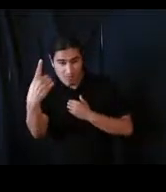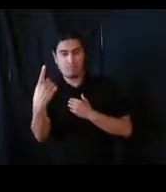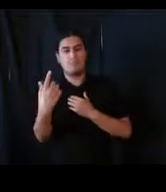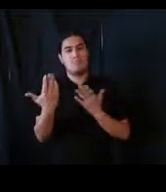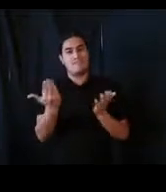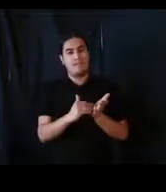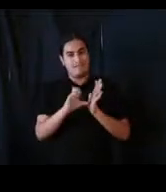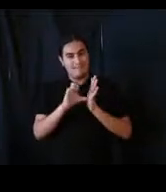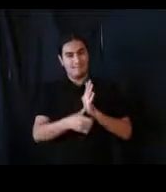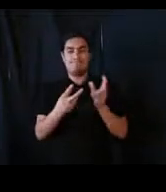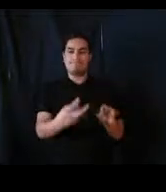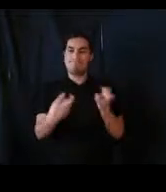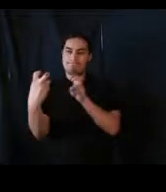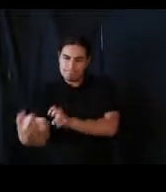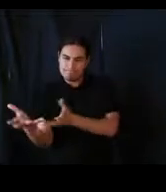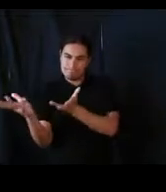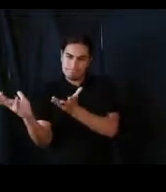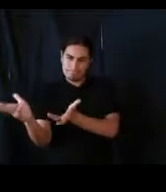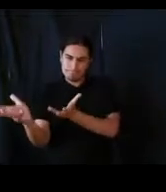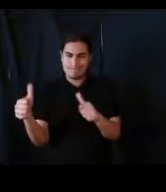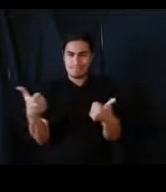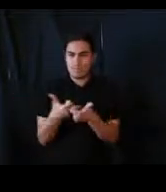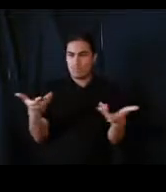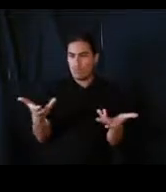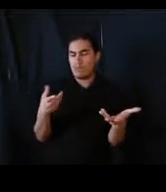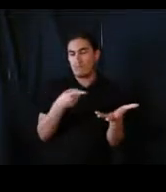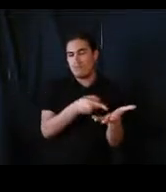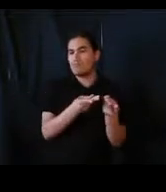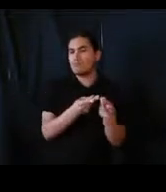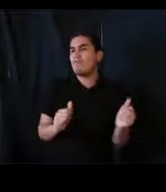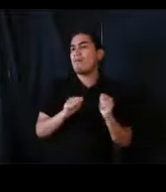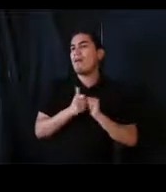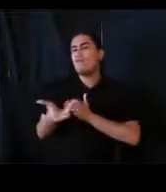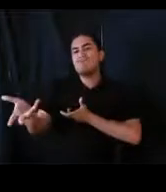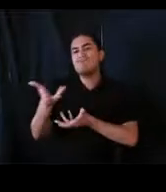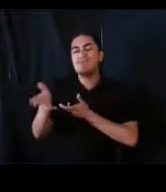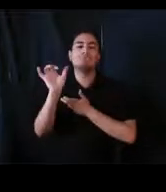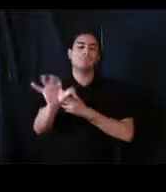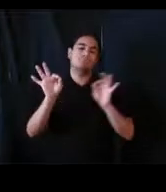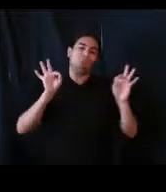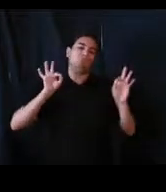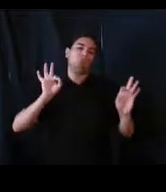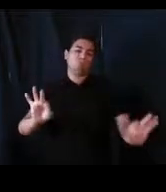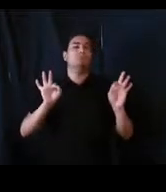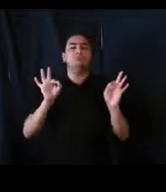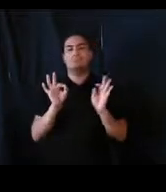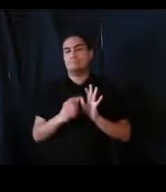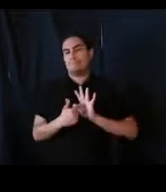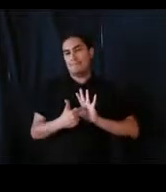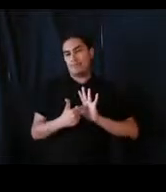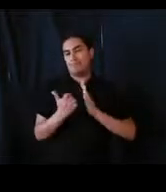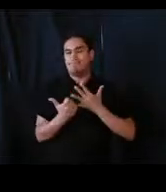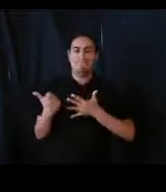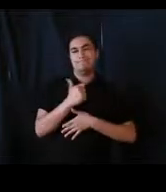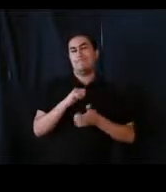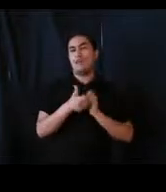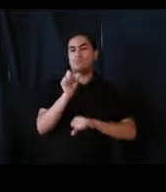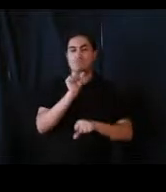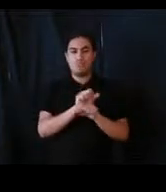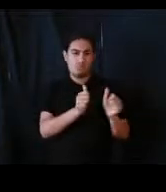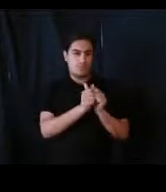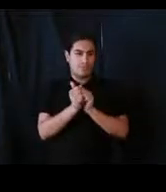down and talk about what our challenge is and let's figure out the best way to do it so that's a great example of of just working together so i